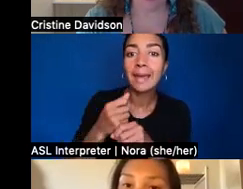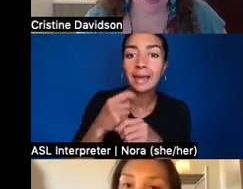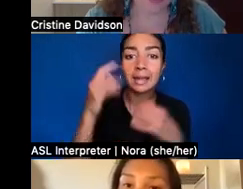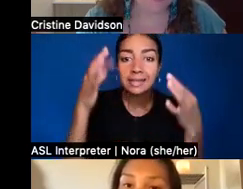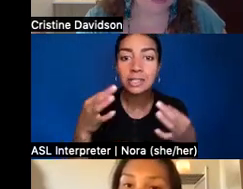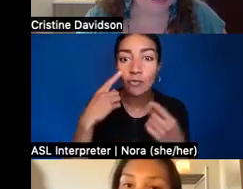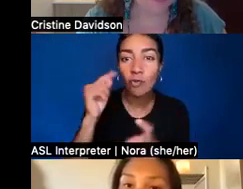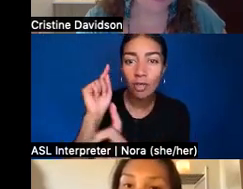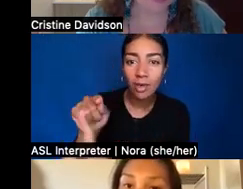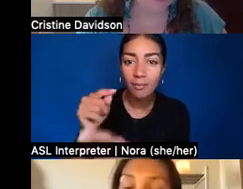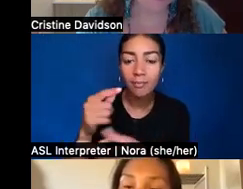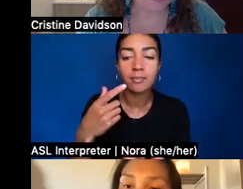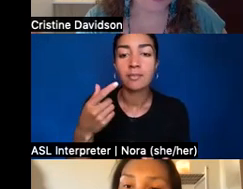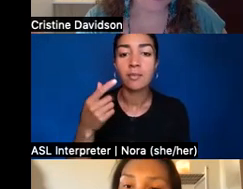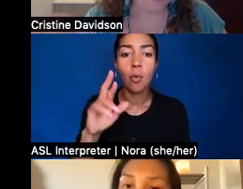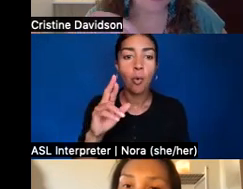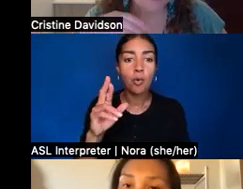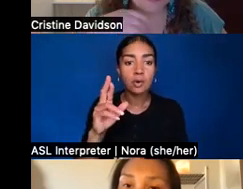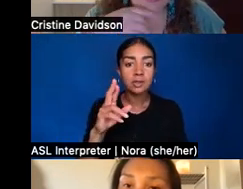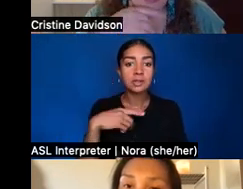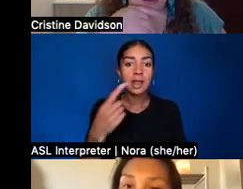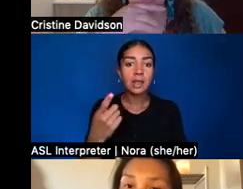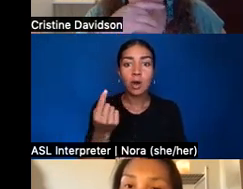over what they want to do.